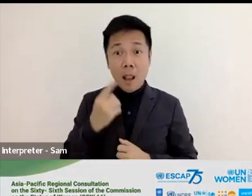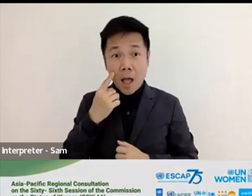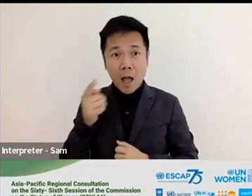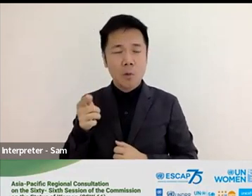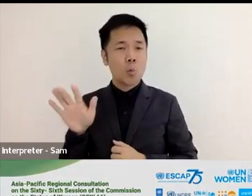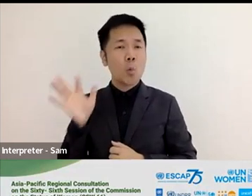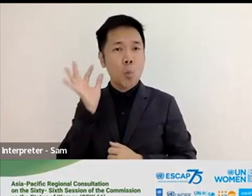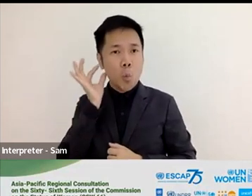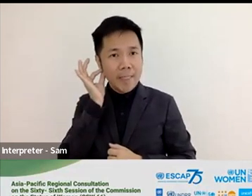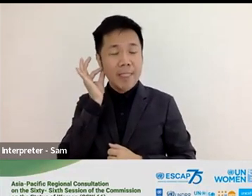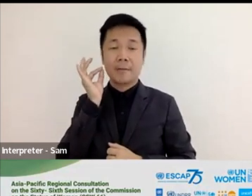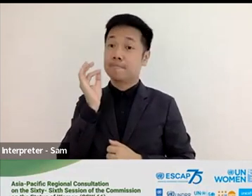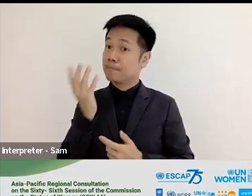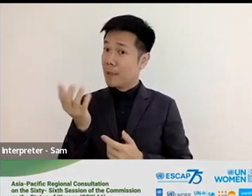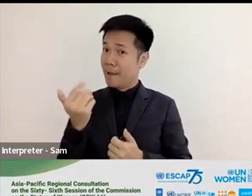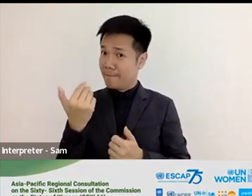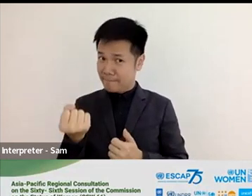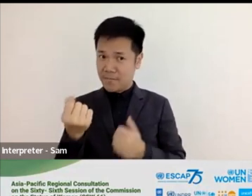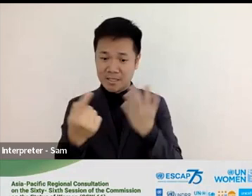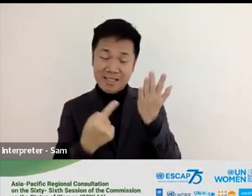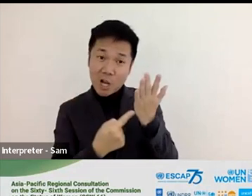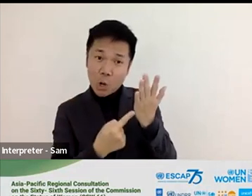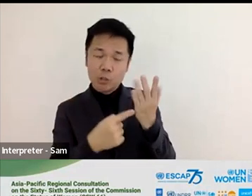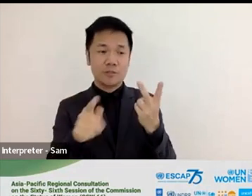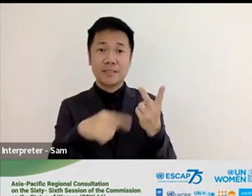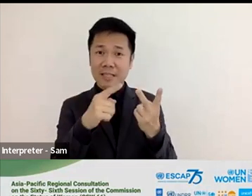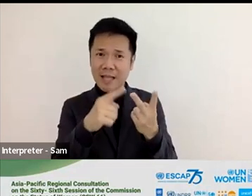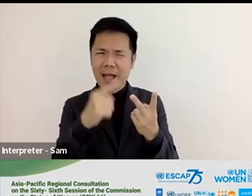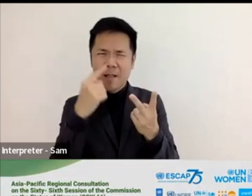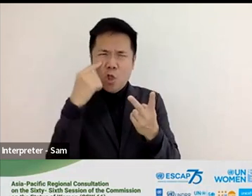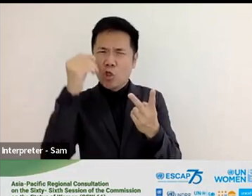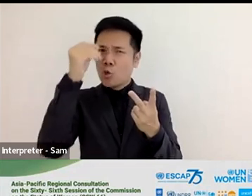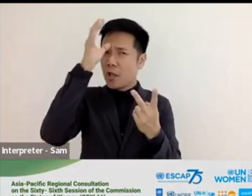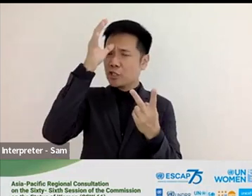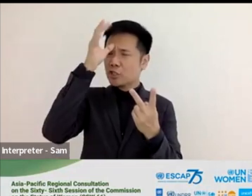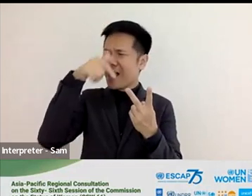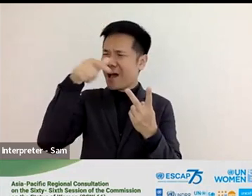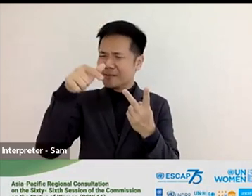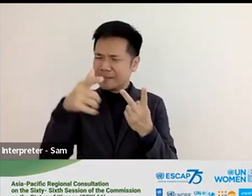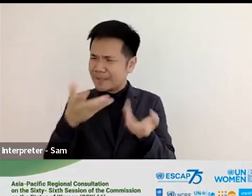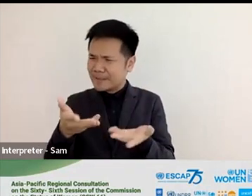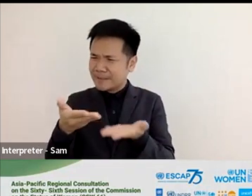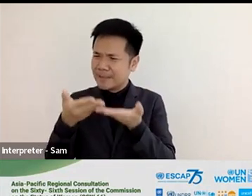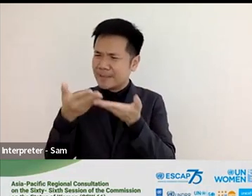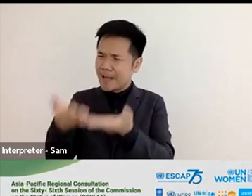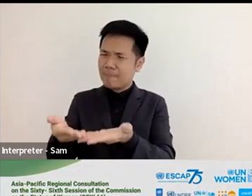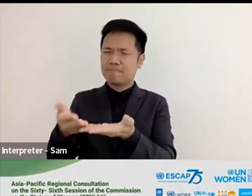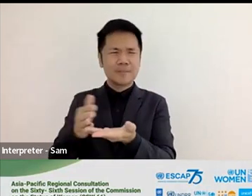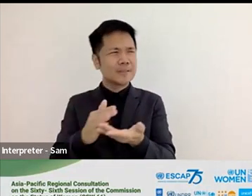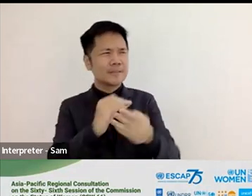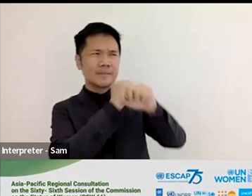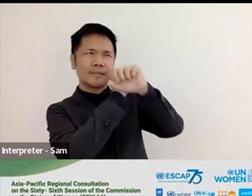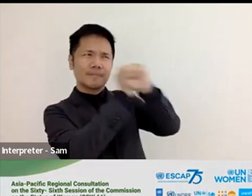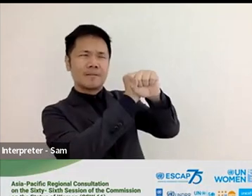and technology to support action to deal with climate change, environmental degradation, and